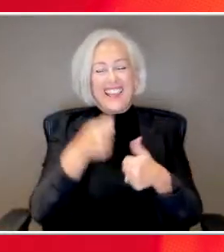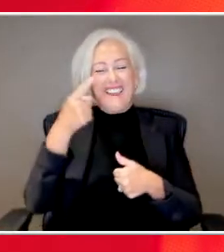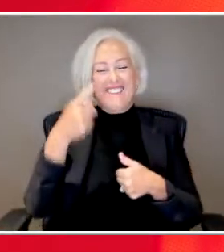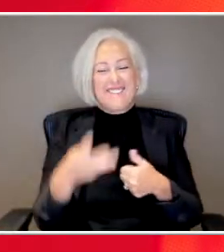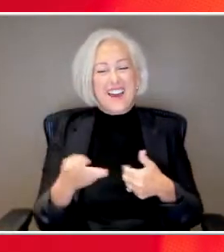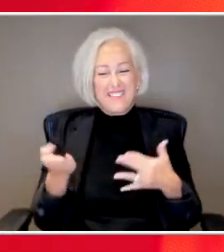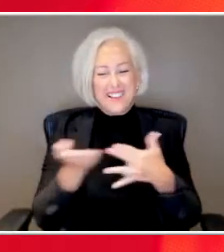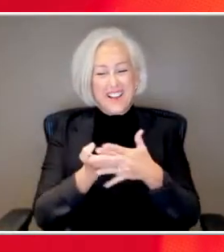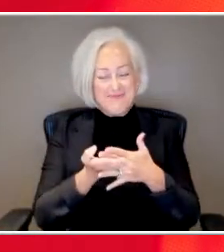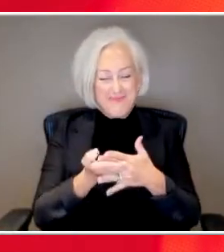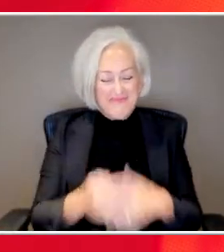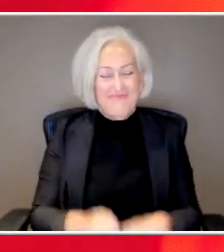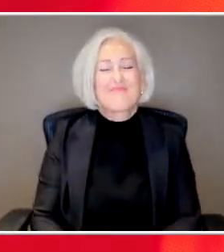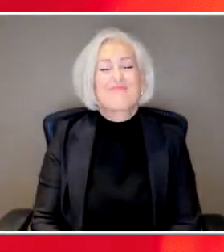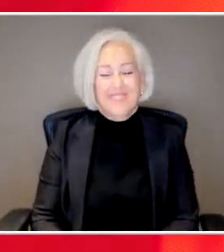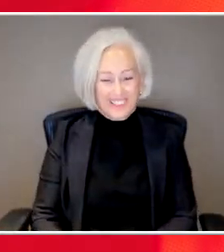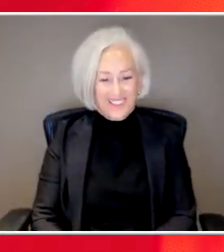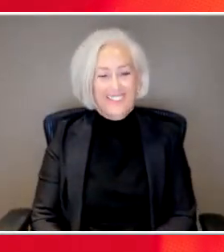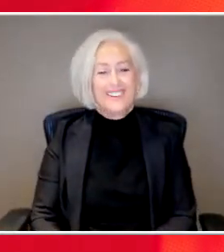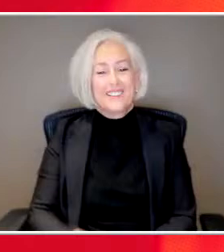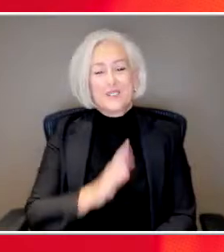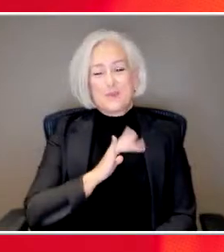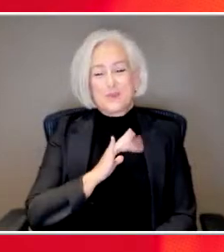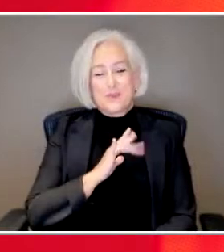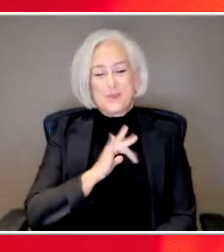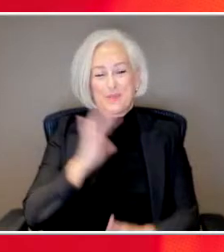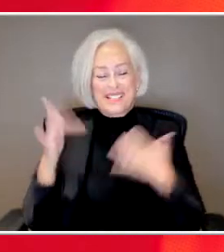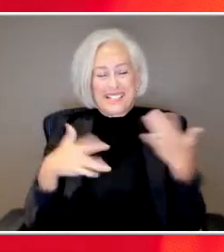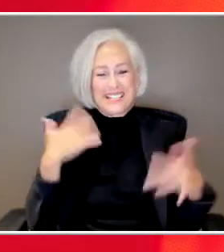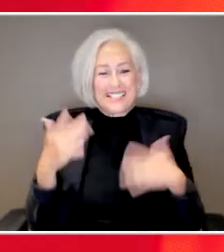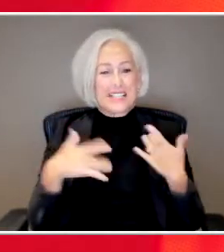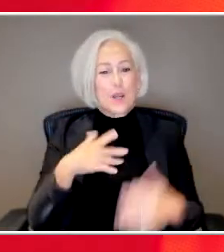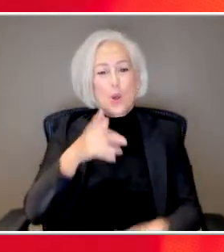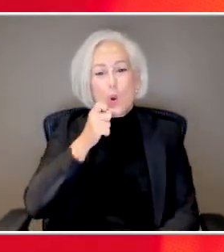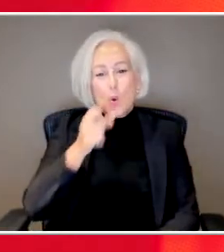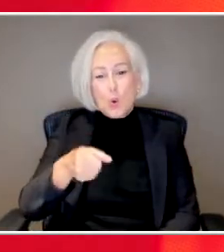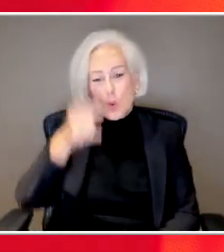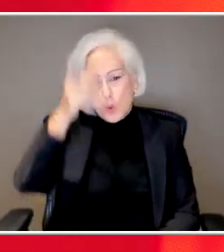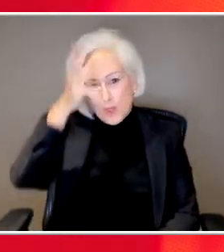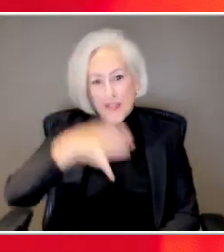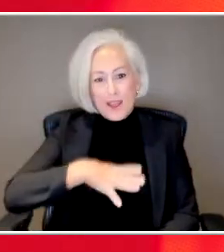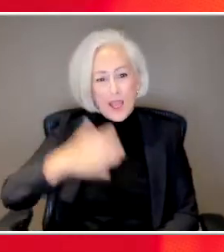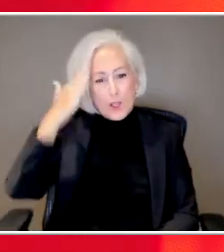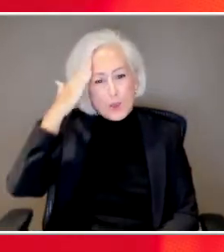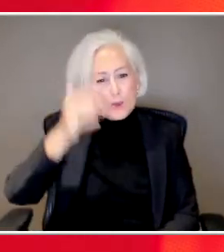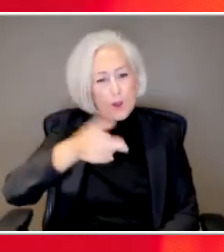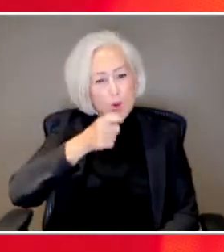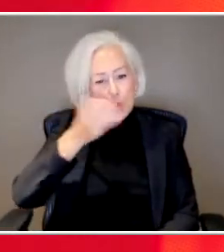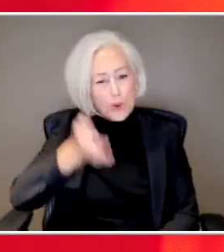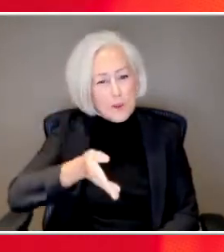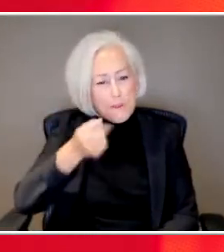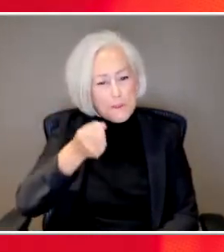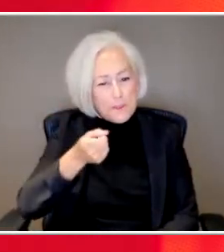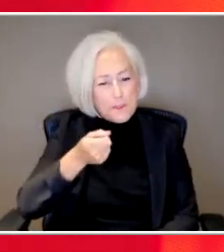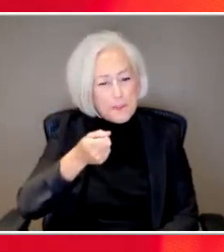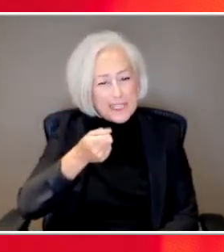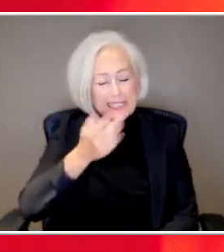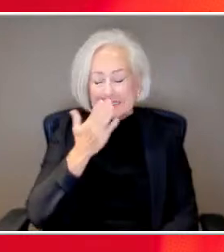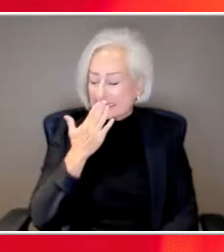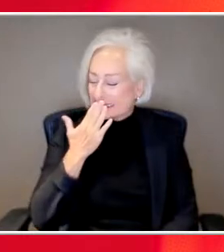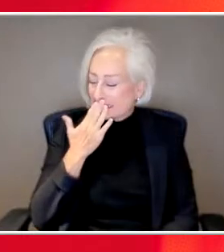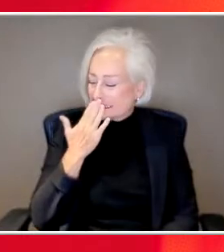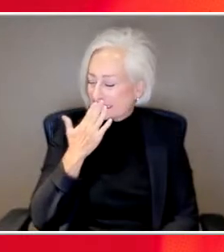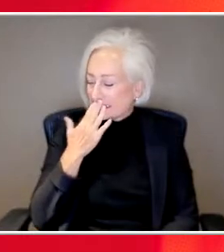is so thrilling. That is just so thrilling. I love it. Who is this guy? I was asking, do we know who this guy was in the video? We don't remember. Oh, yeah.